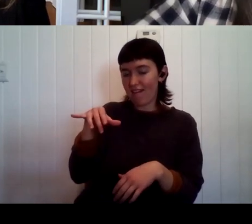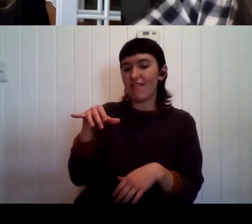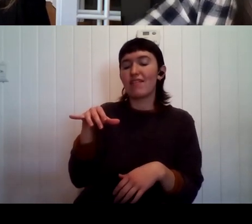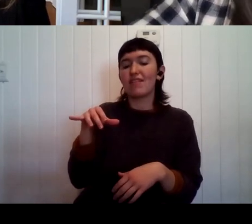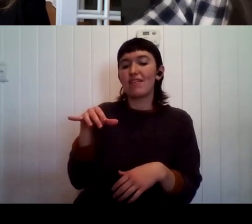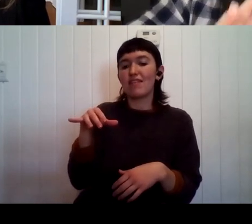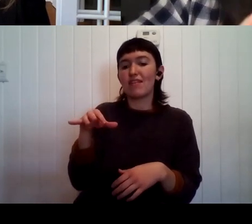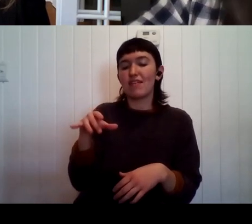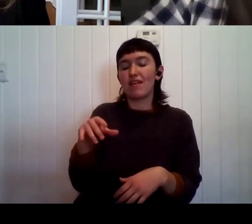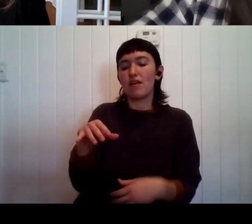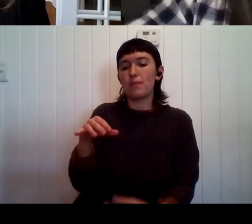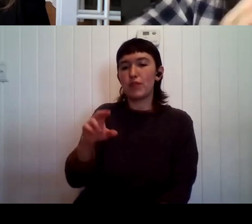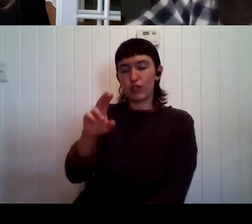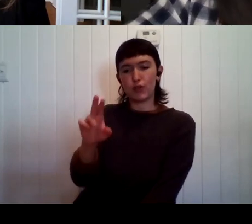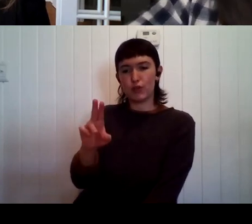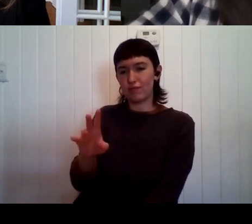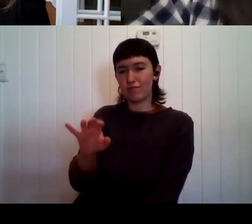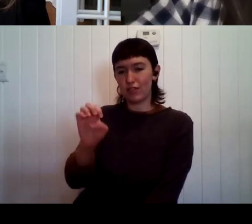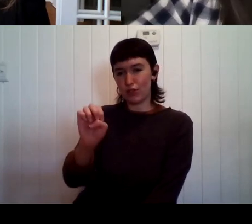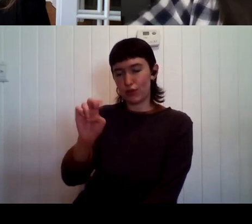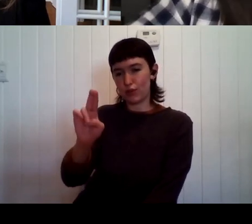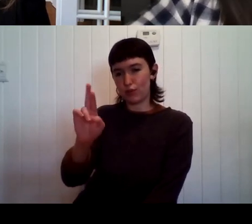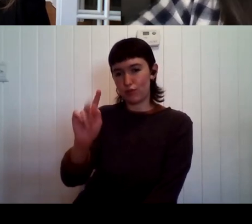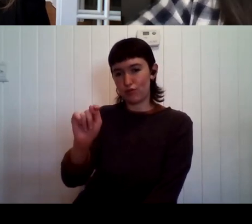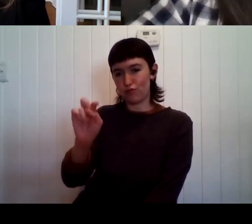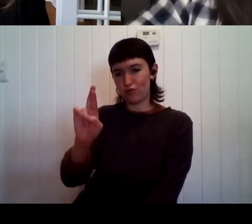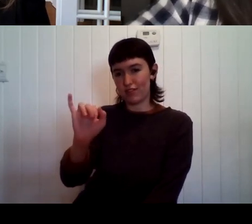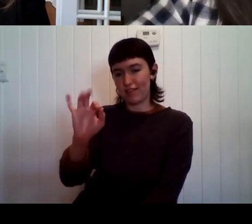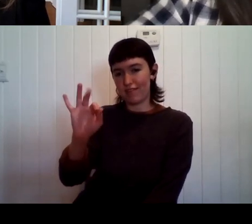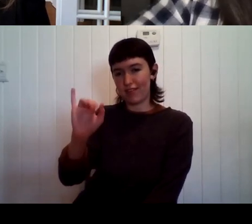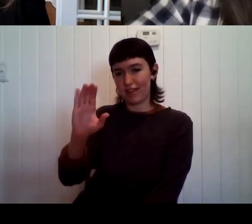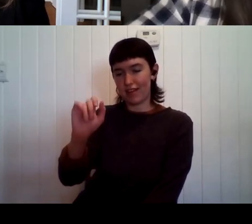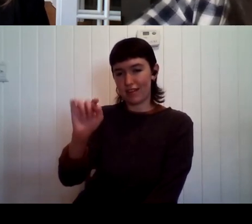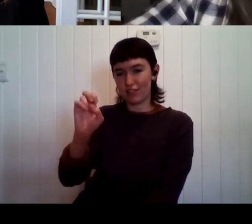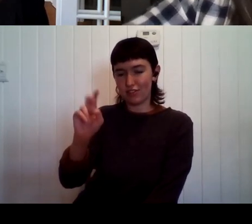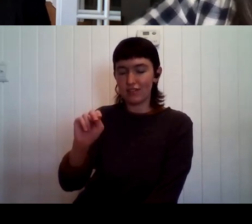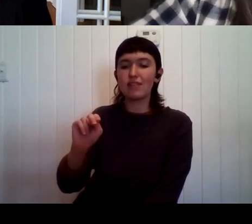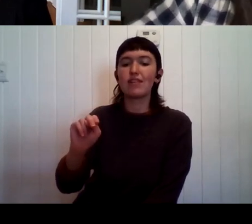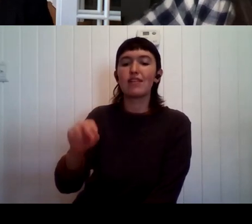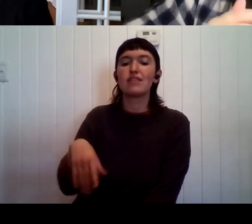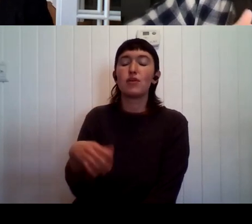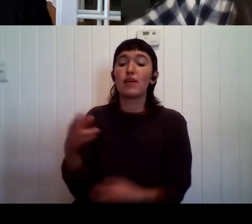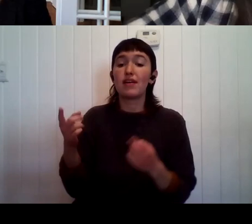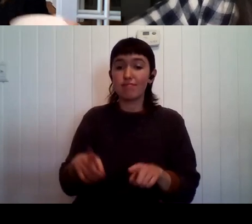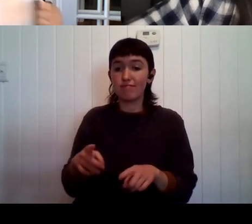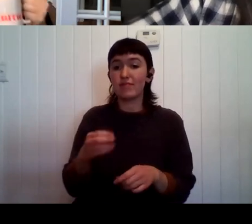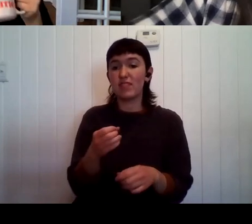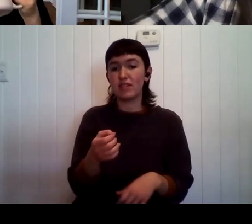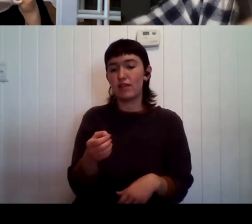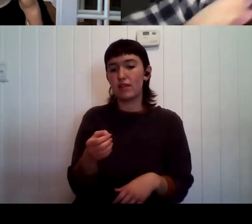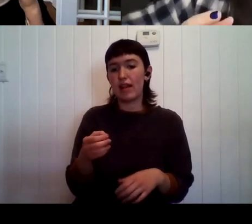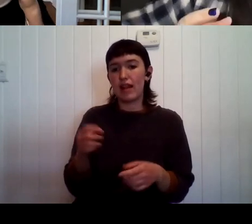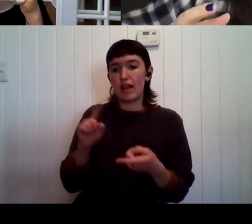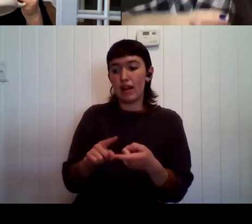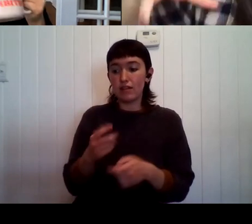So it's complicated, but one of the things that happens is that when there are fewer trees, particularly around the oceans, these trees